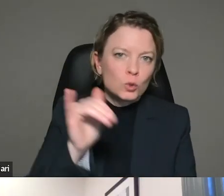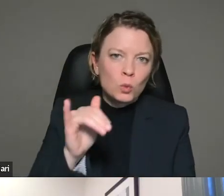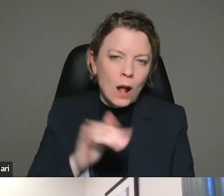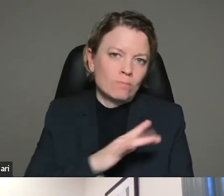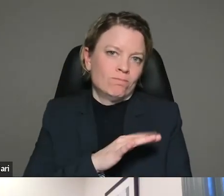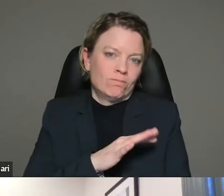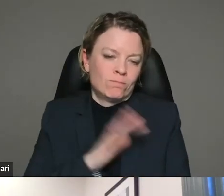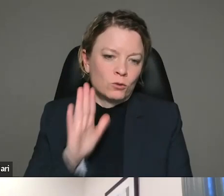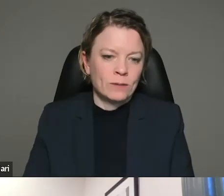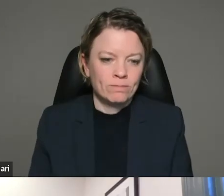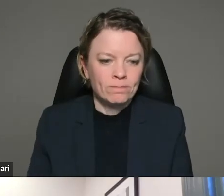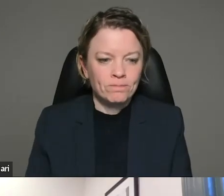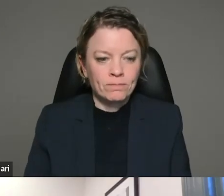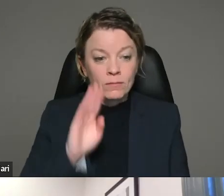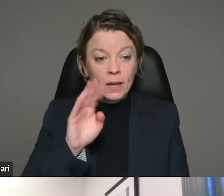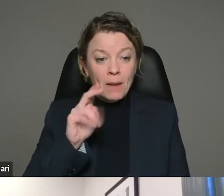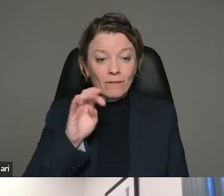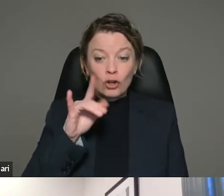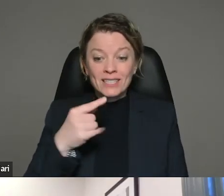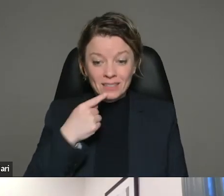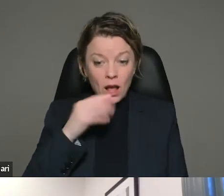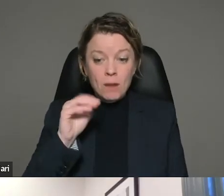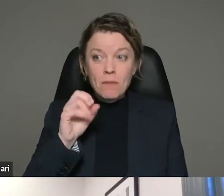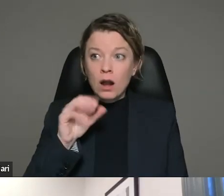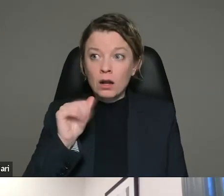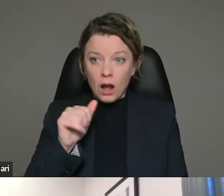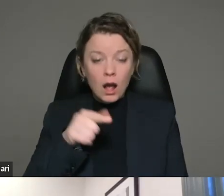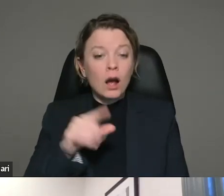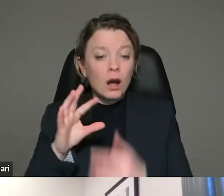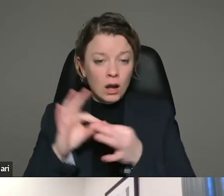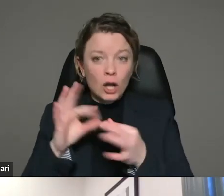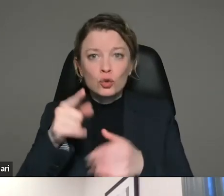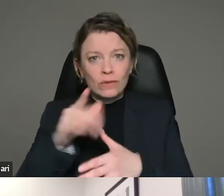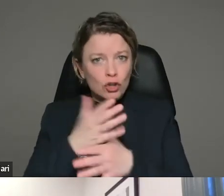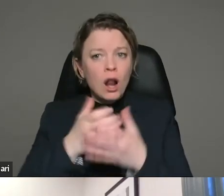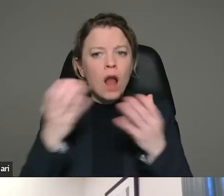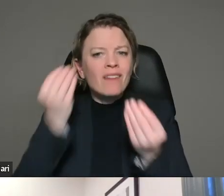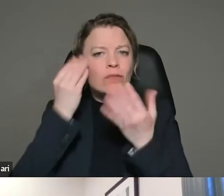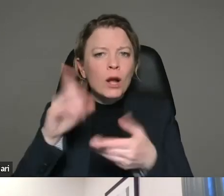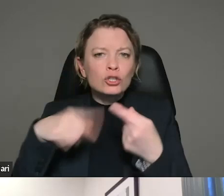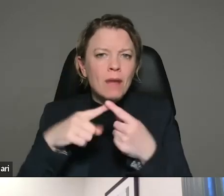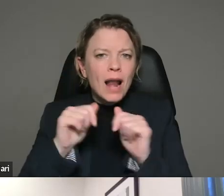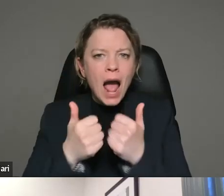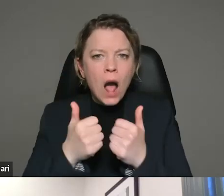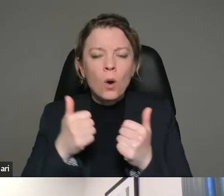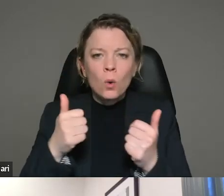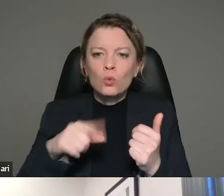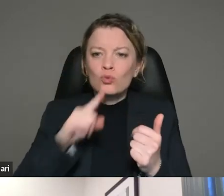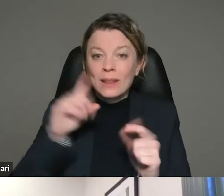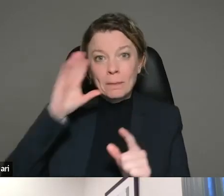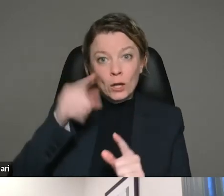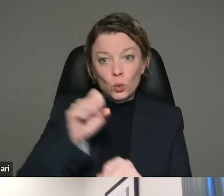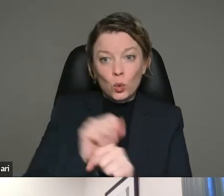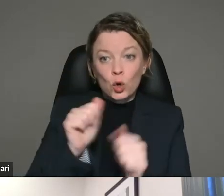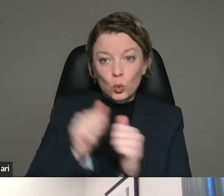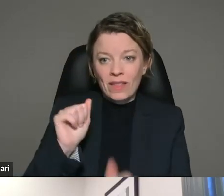So Monica, as you think about, you know, you've shared actually a lot of information about the ways in which the men you are working with at